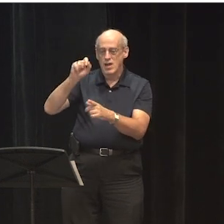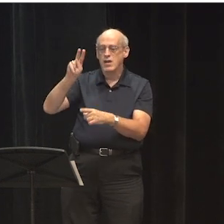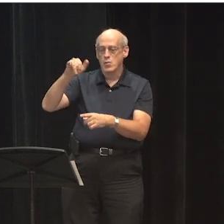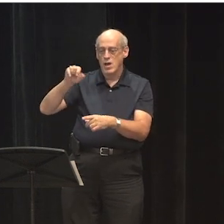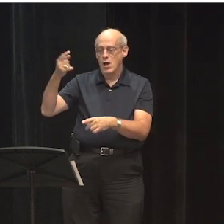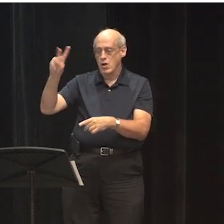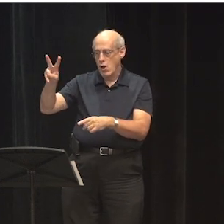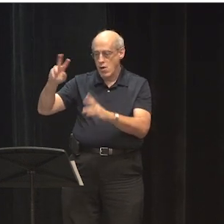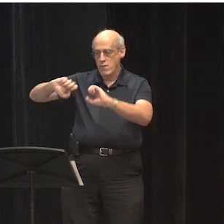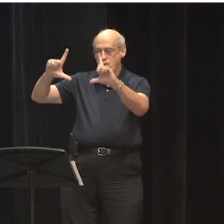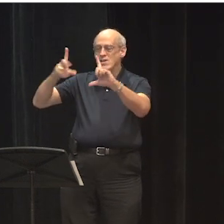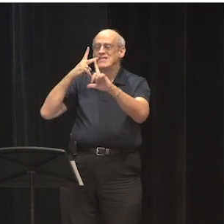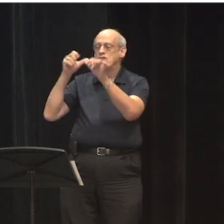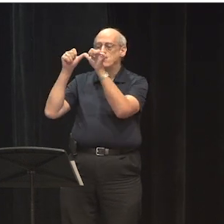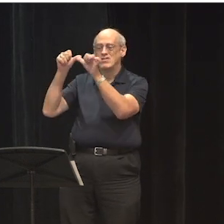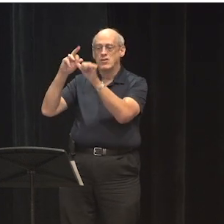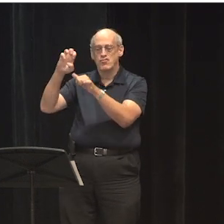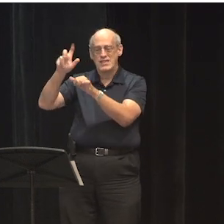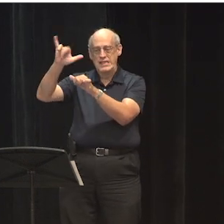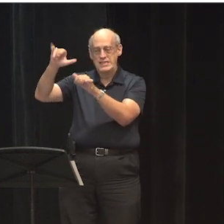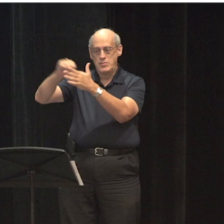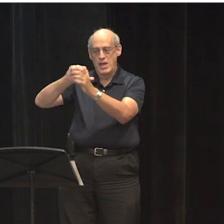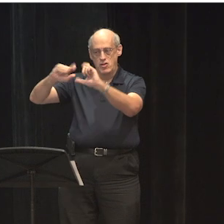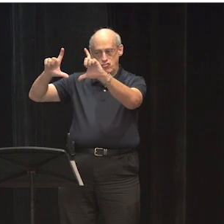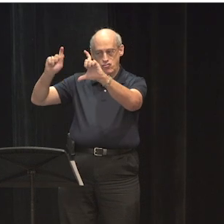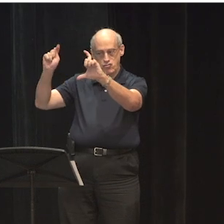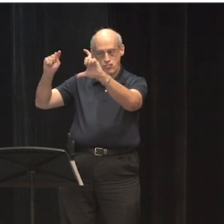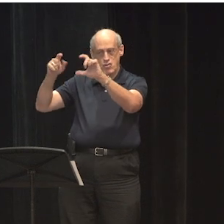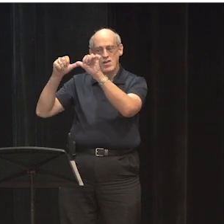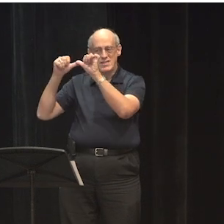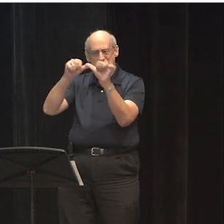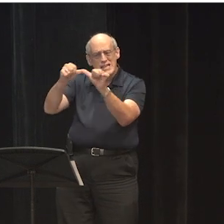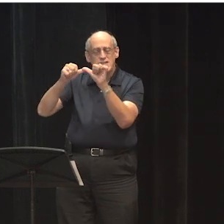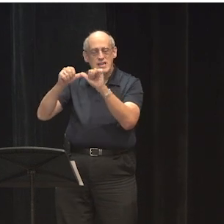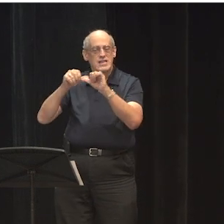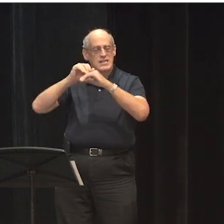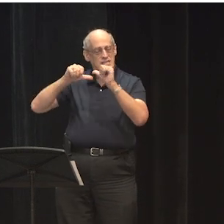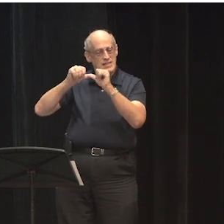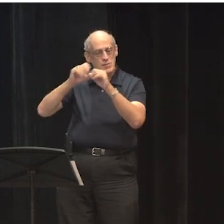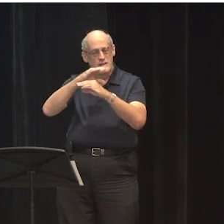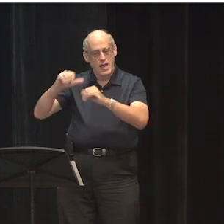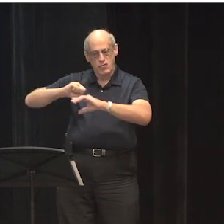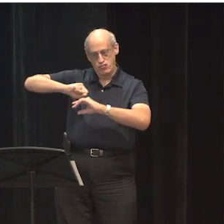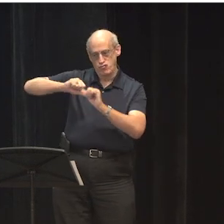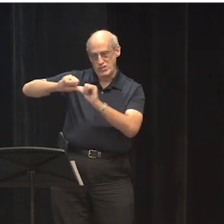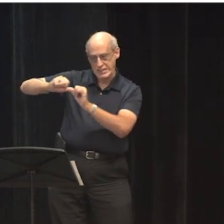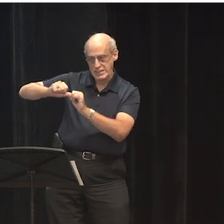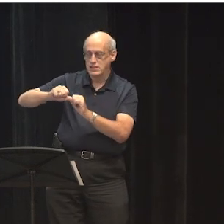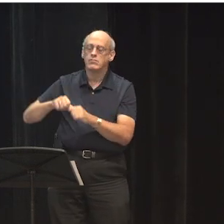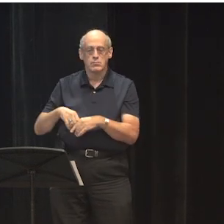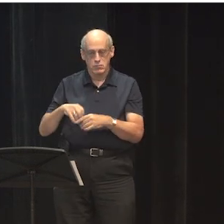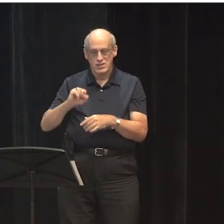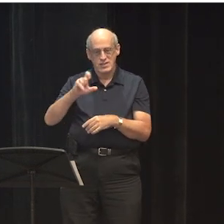dqca.ny.gov, take a look at the resiliency page, the sustainability and resiliency page, and you'll find them there.